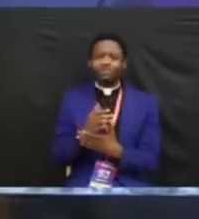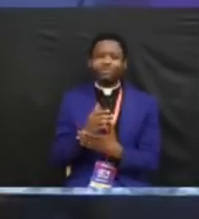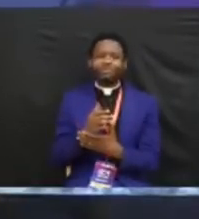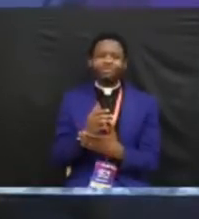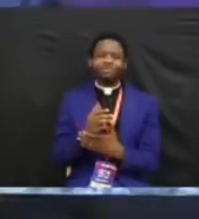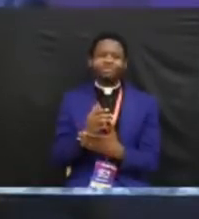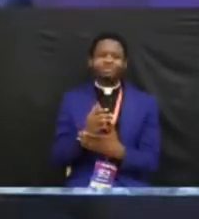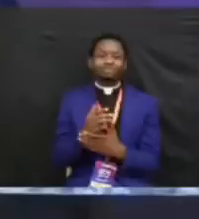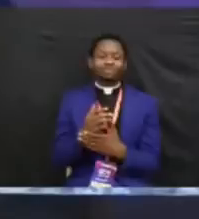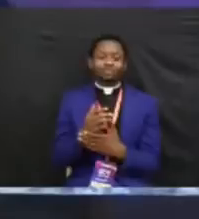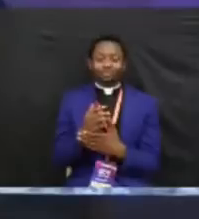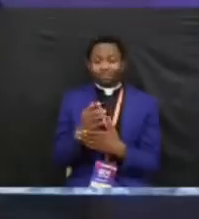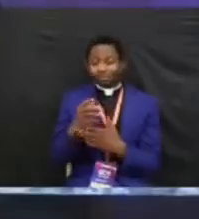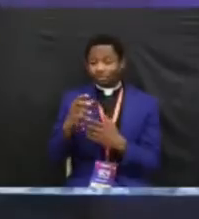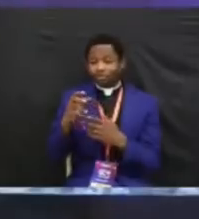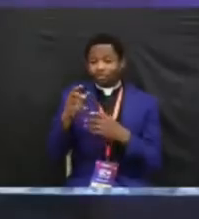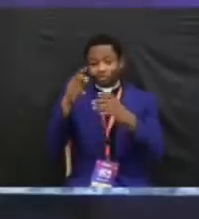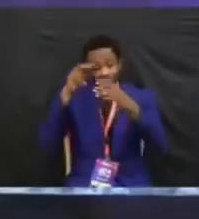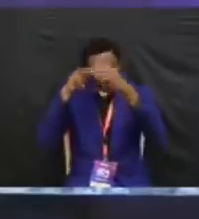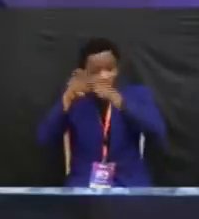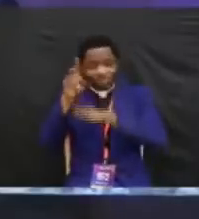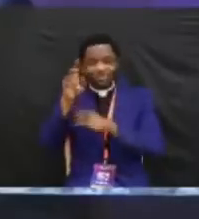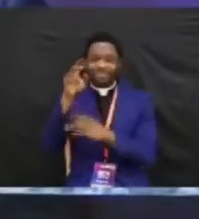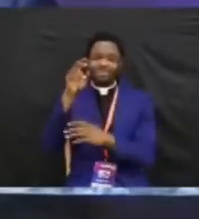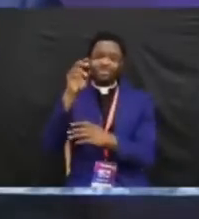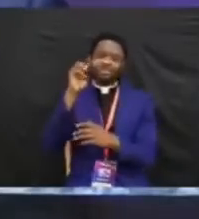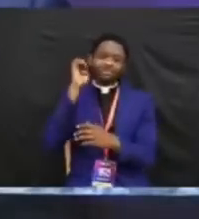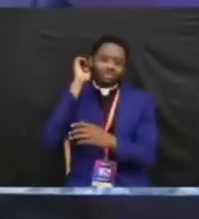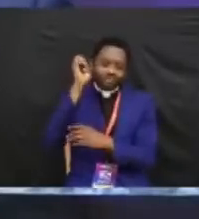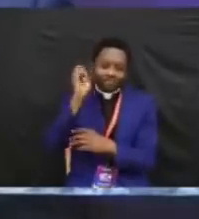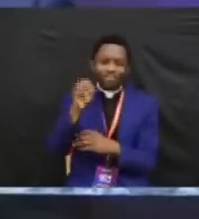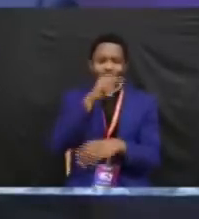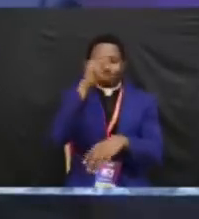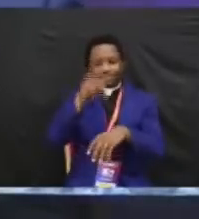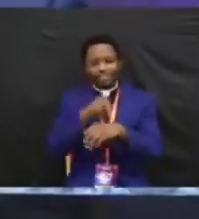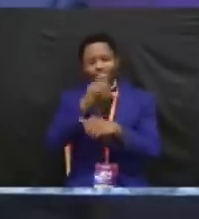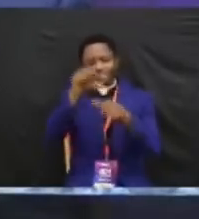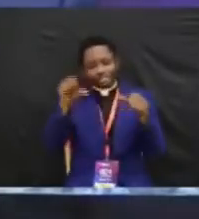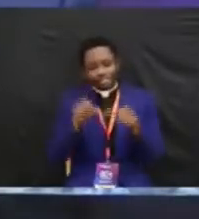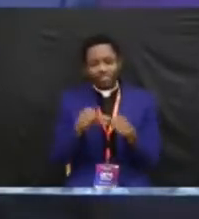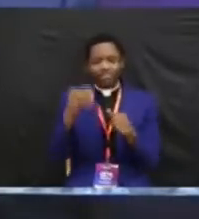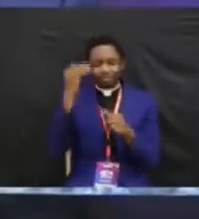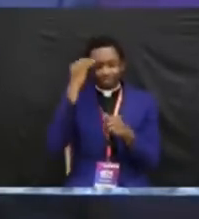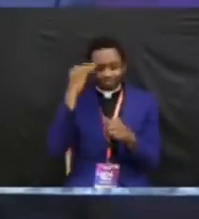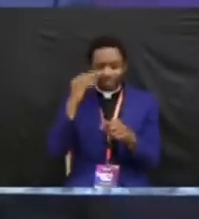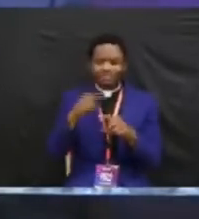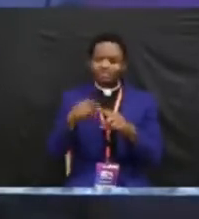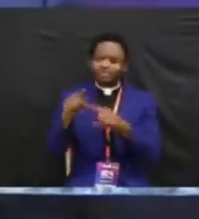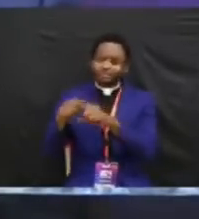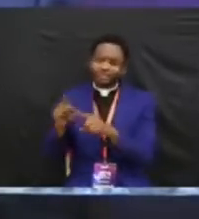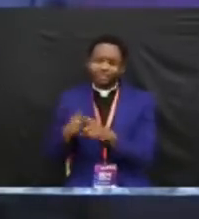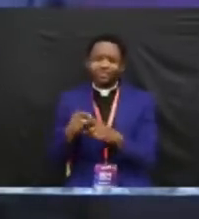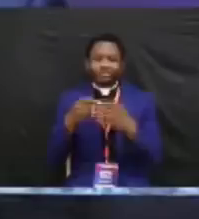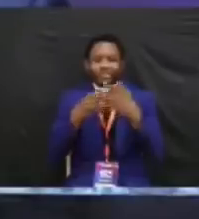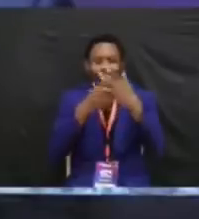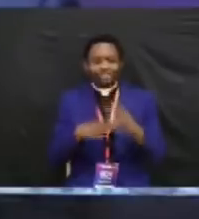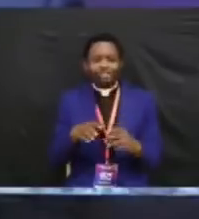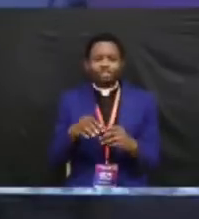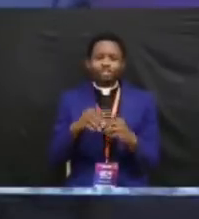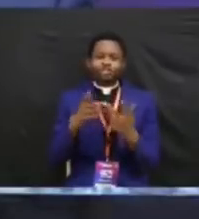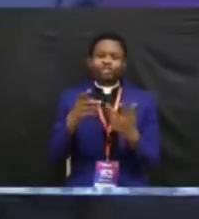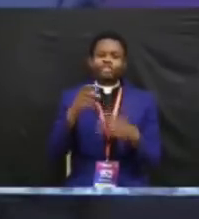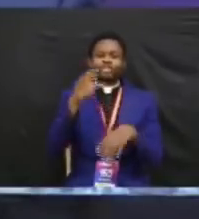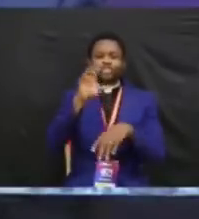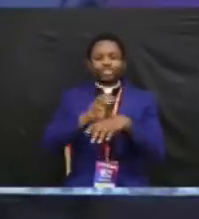prophets evangelist national and area heads distinguished delegates of the healing Pentecostal churches in UK